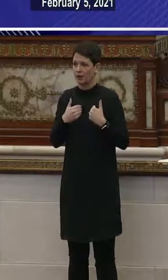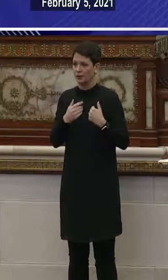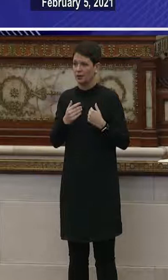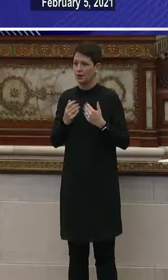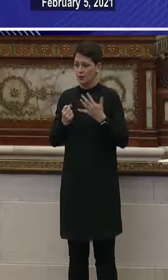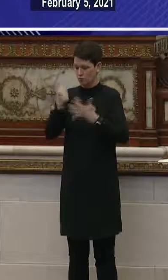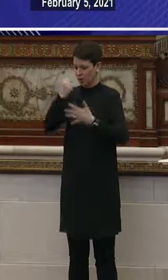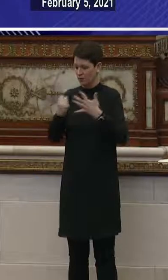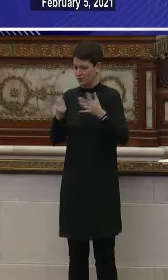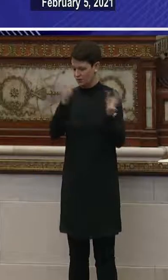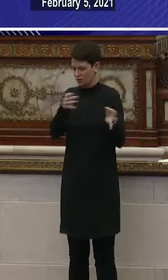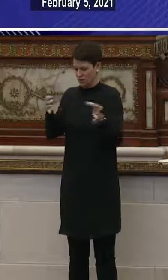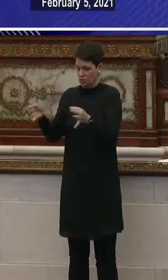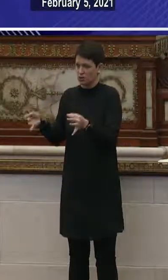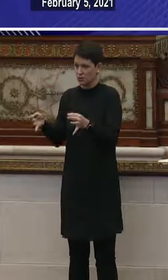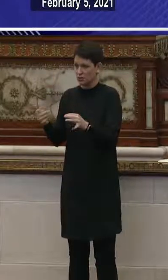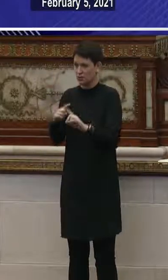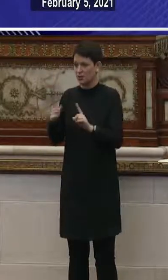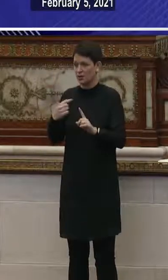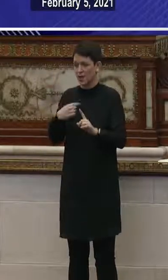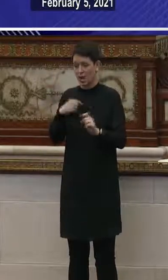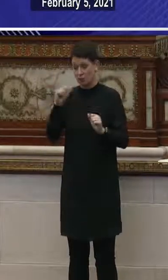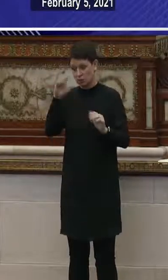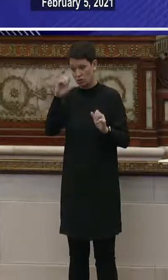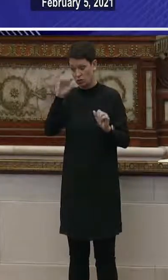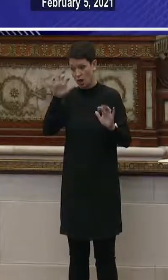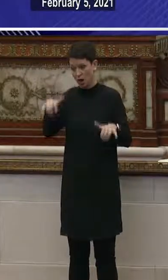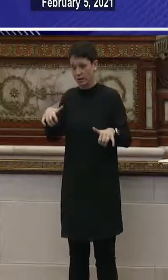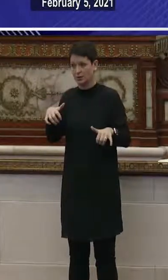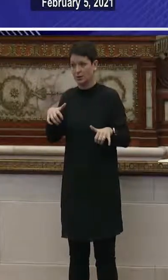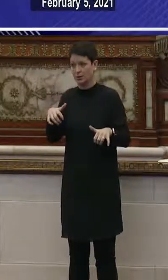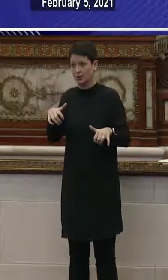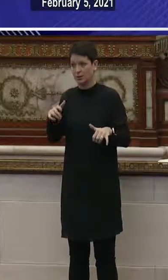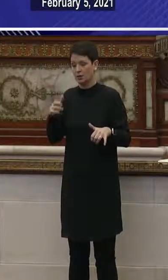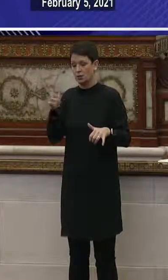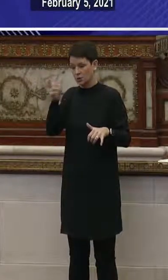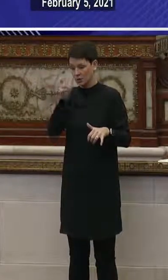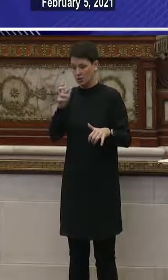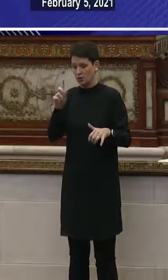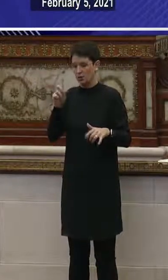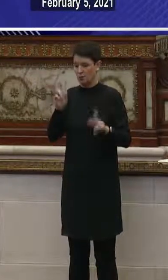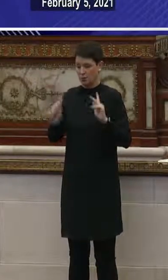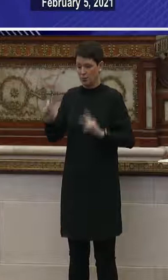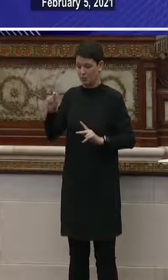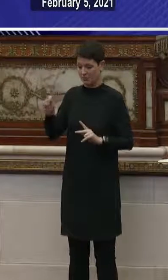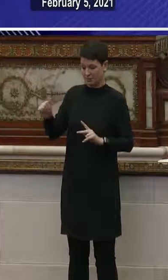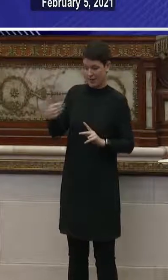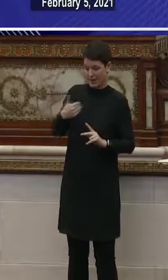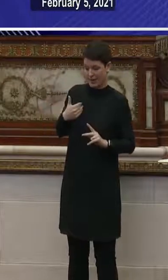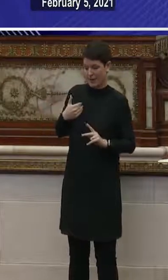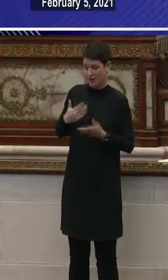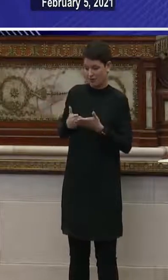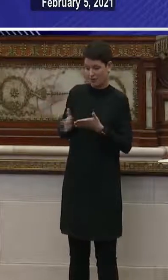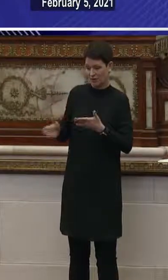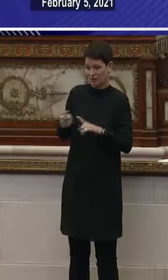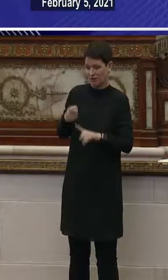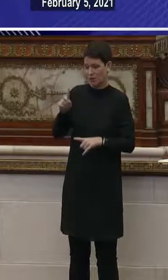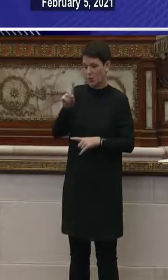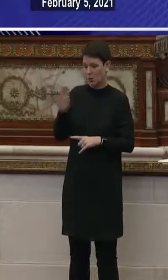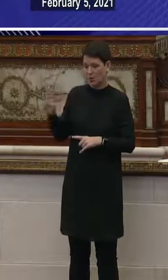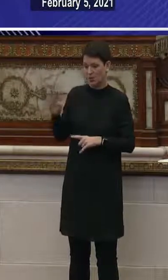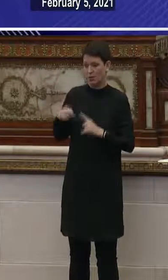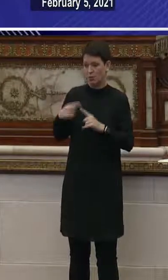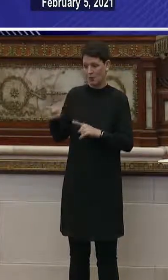prioritization decisions, but I am pretty shocked to learn that disabled people are left out of the 1B when they